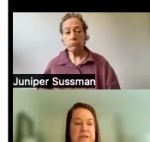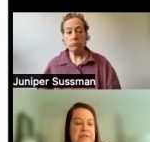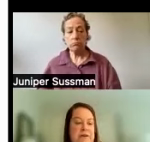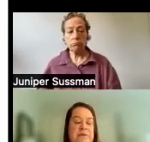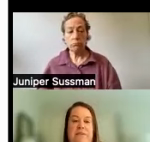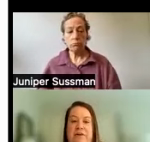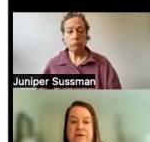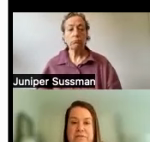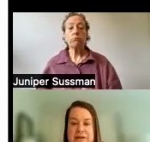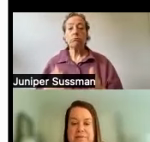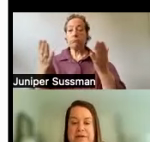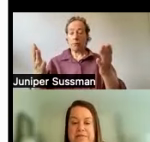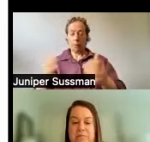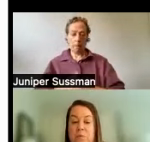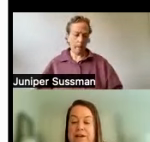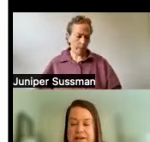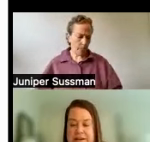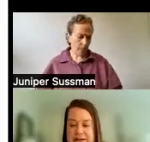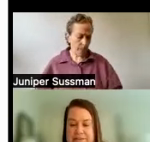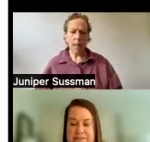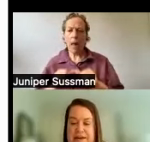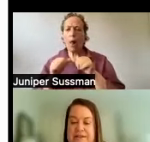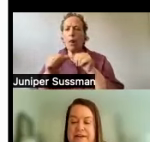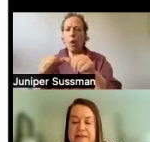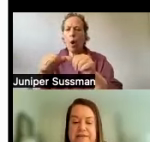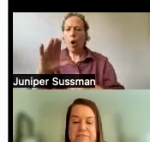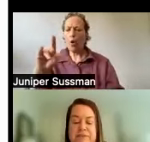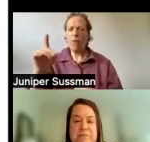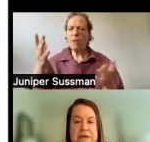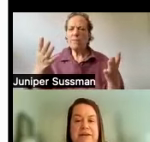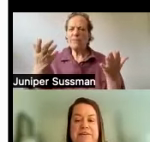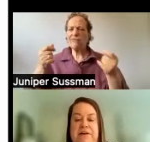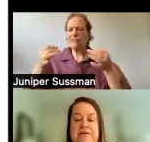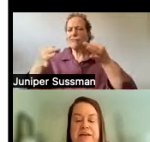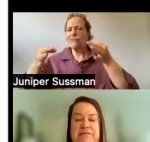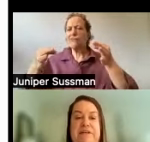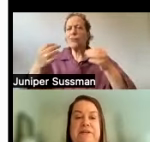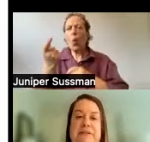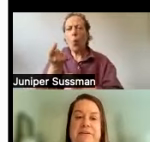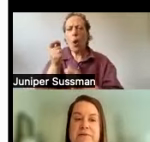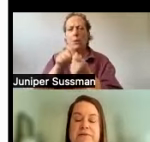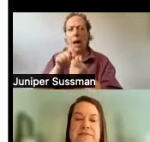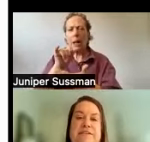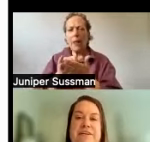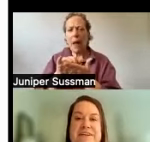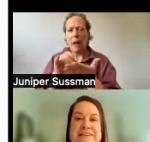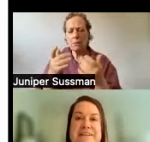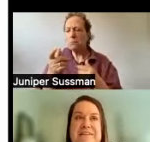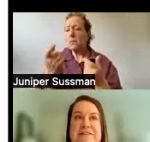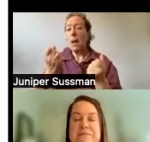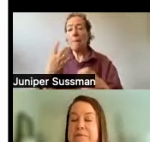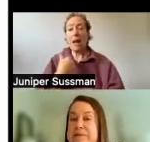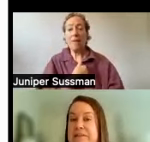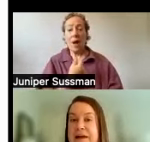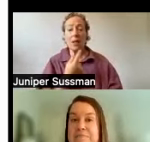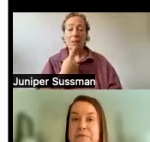So let's start with long COVID, a bit of what it is. And I think something you may hear us all say frequently throughout this session is that there